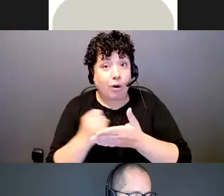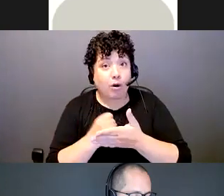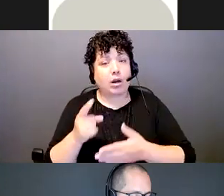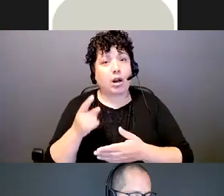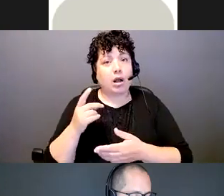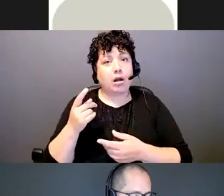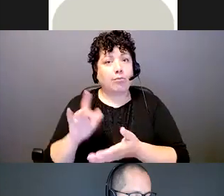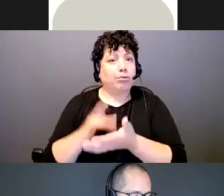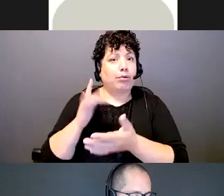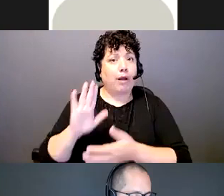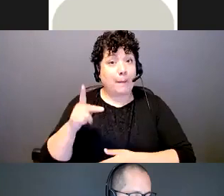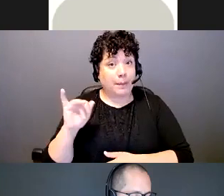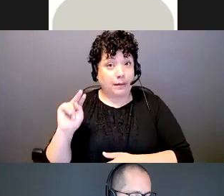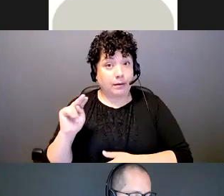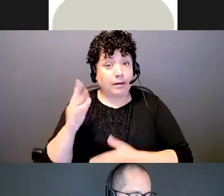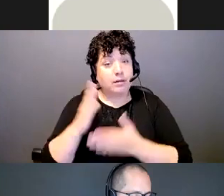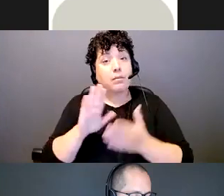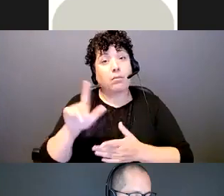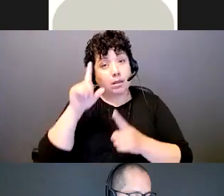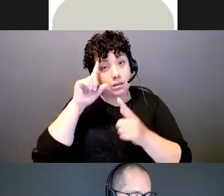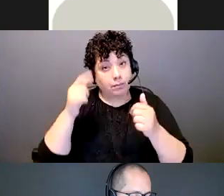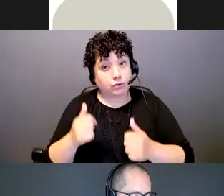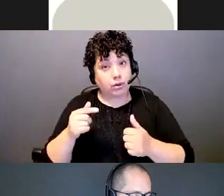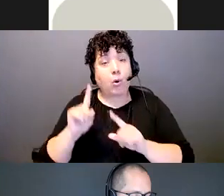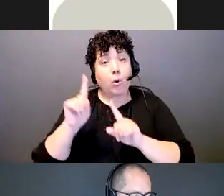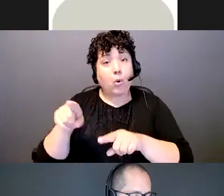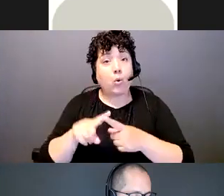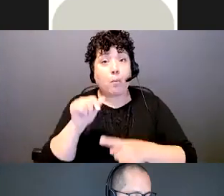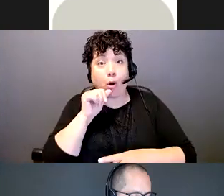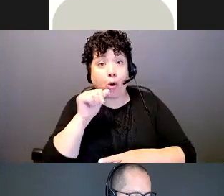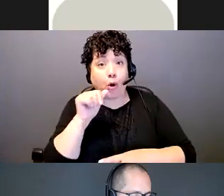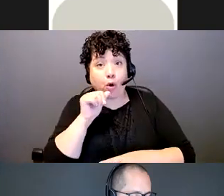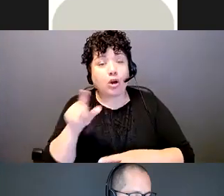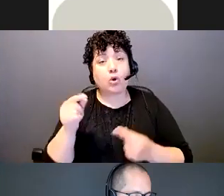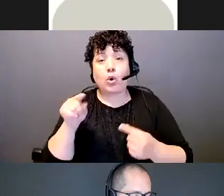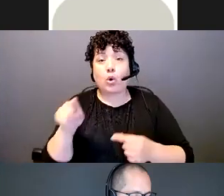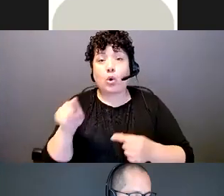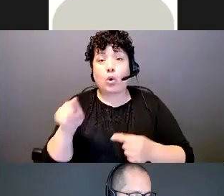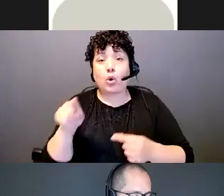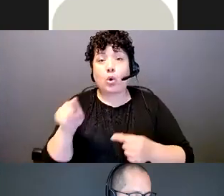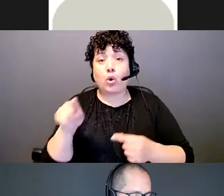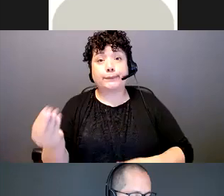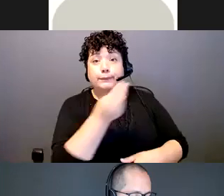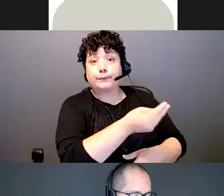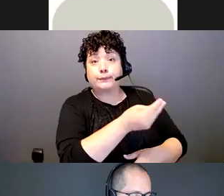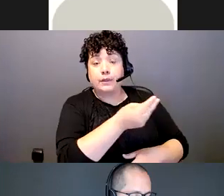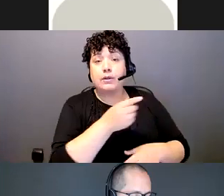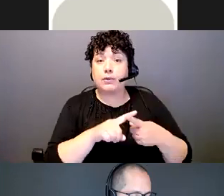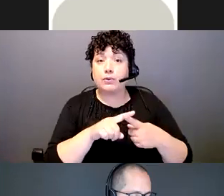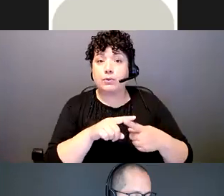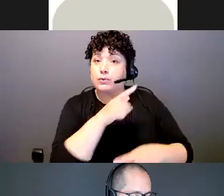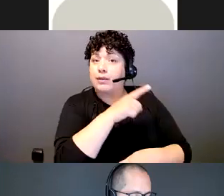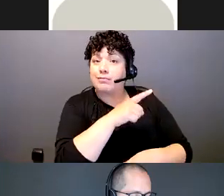people with dementia going to bars and they just hand over their cards to the